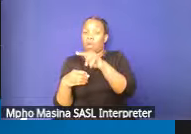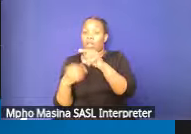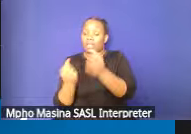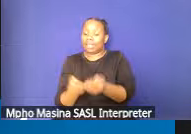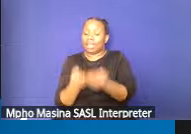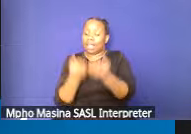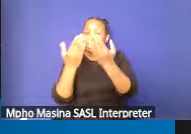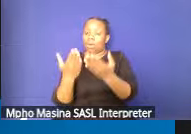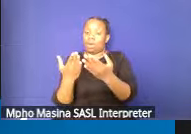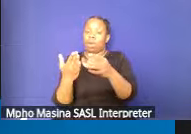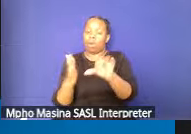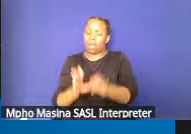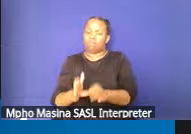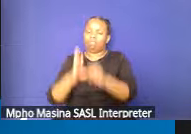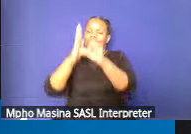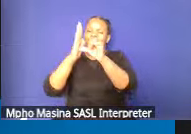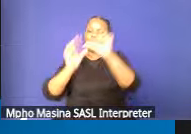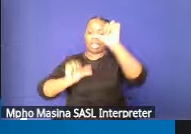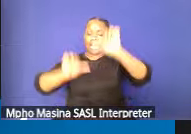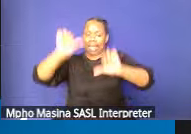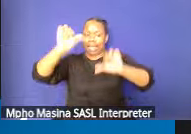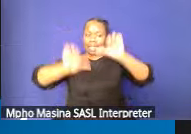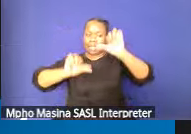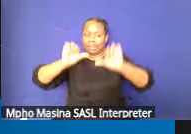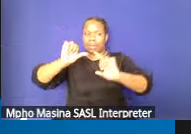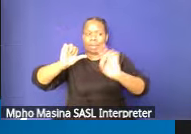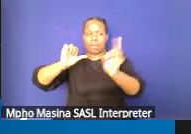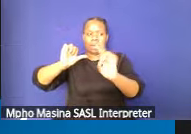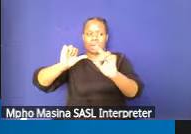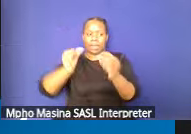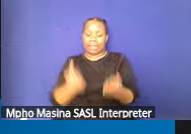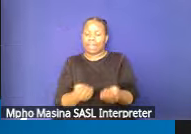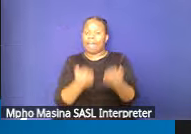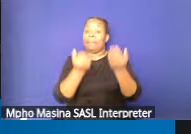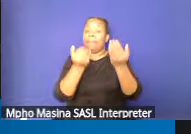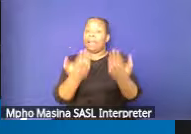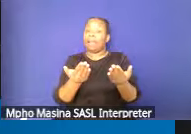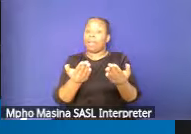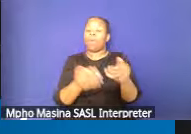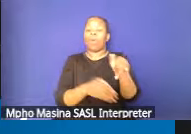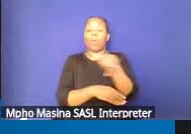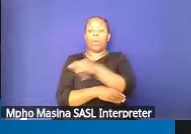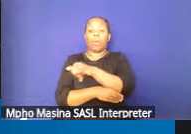the key assessment, actually, it will be suppliers that